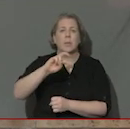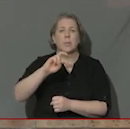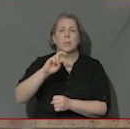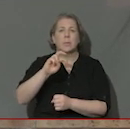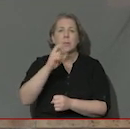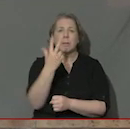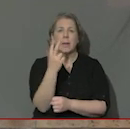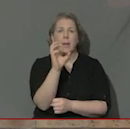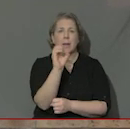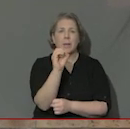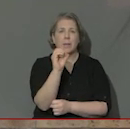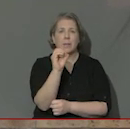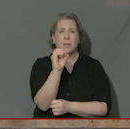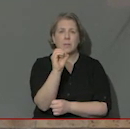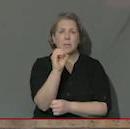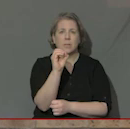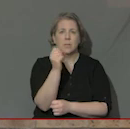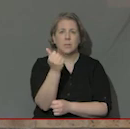80,640.